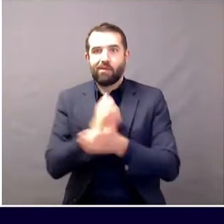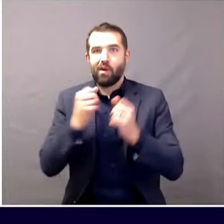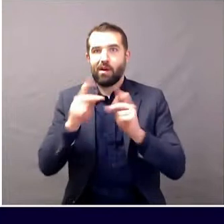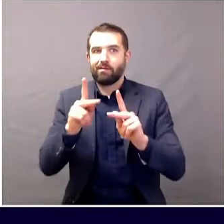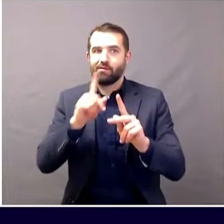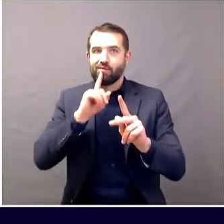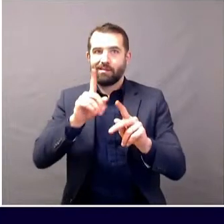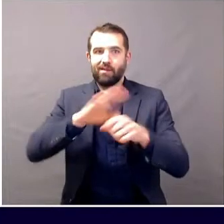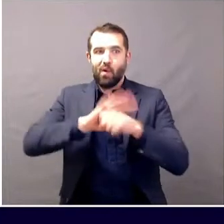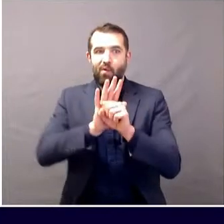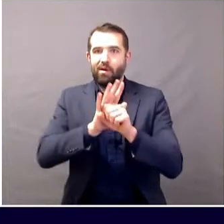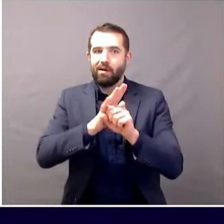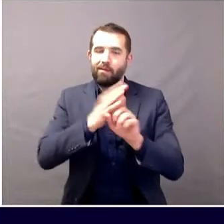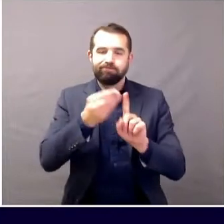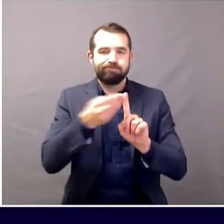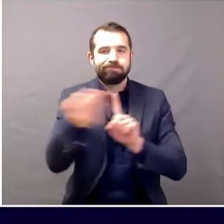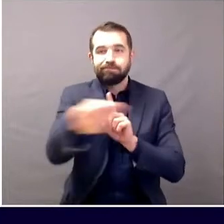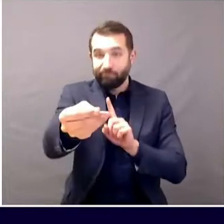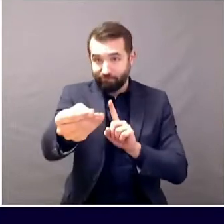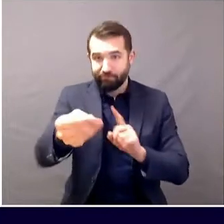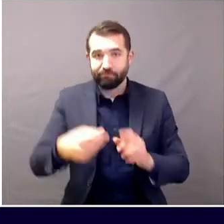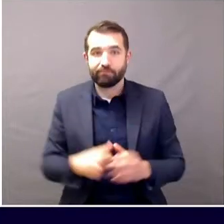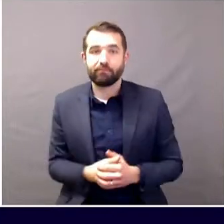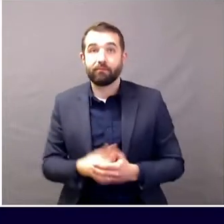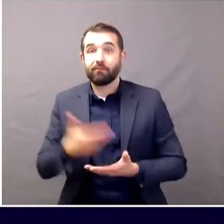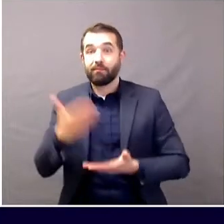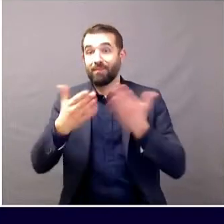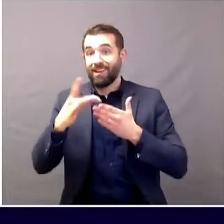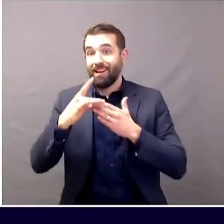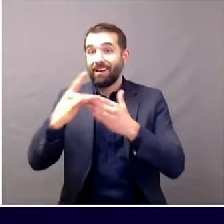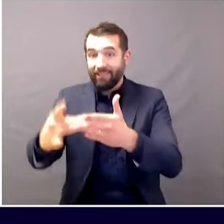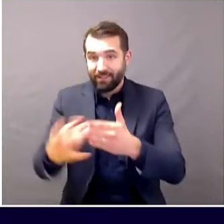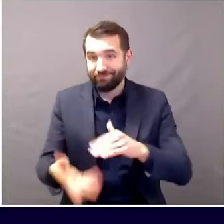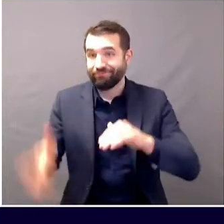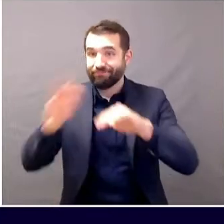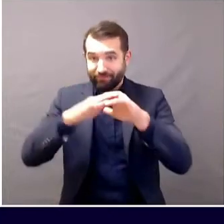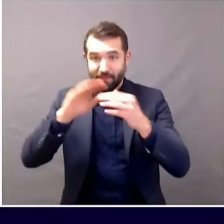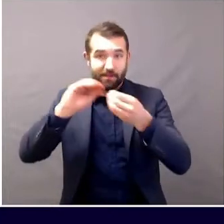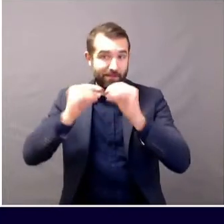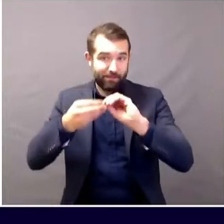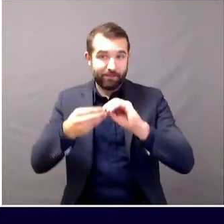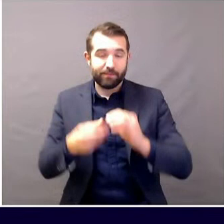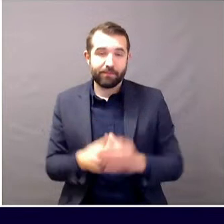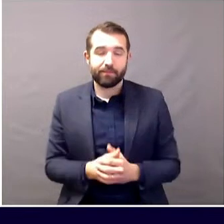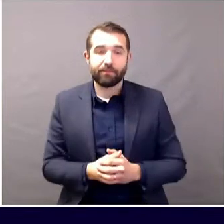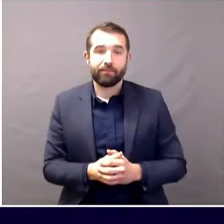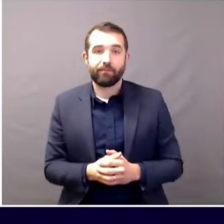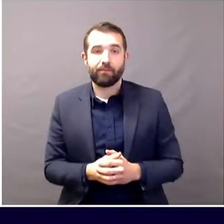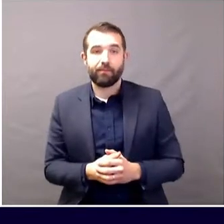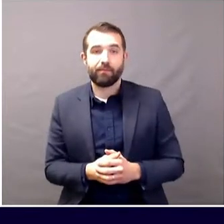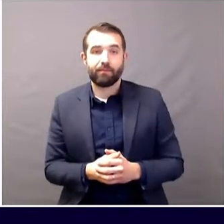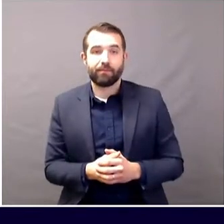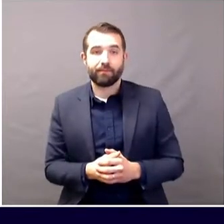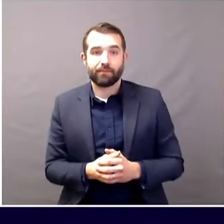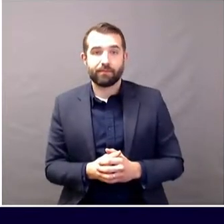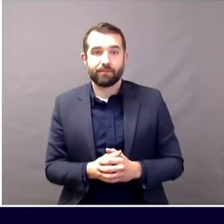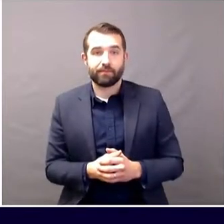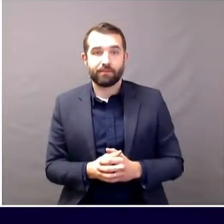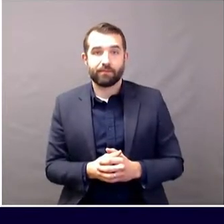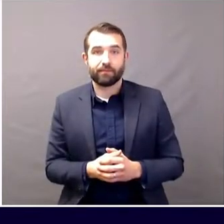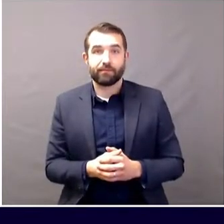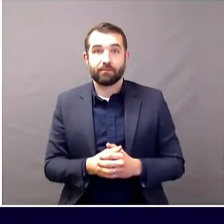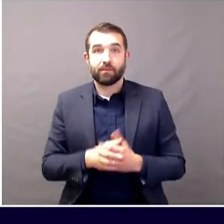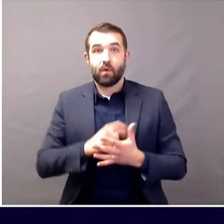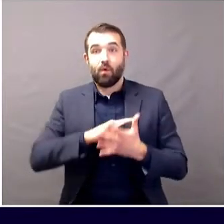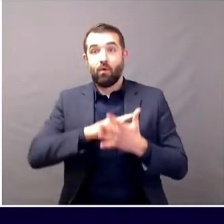and thus that in and of itself may lead to a higher number of cases. All of those factors point in the same